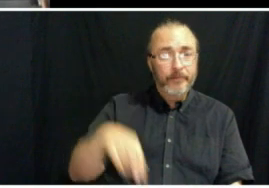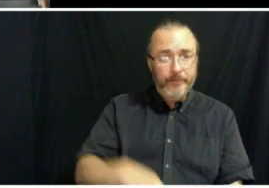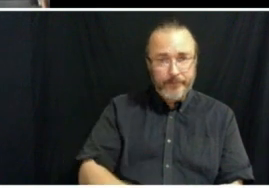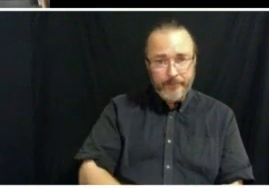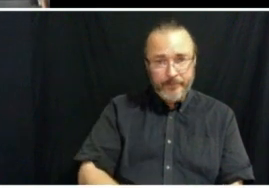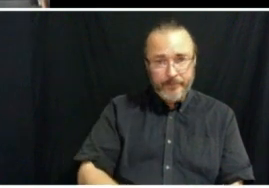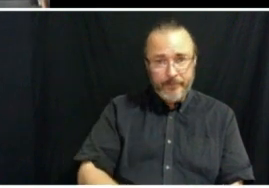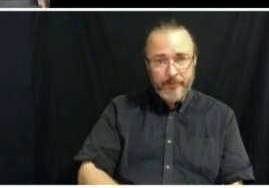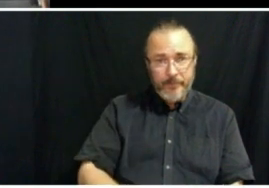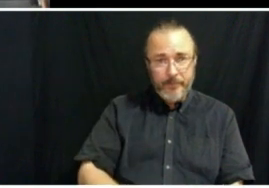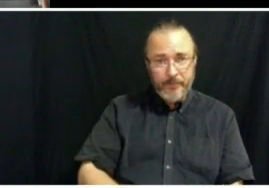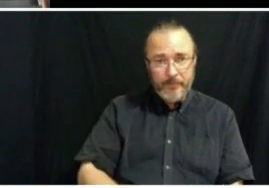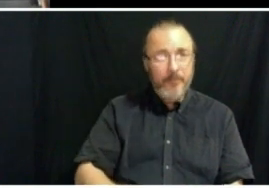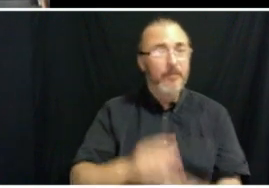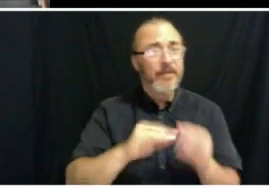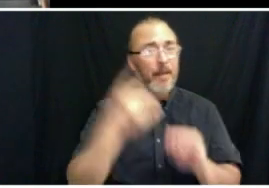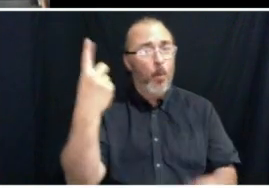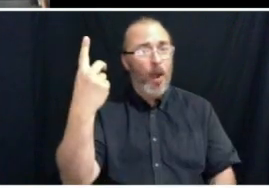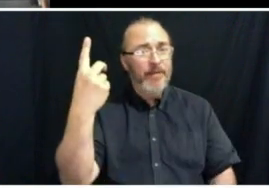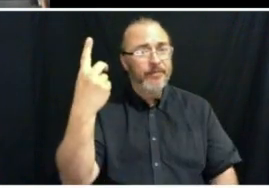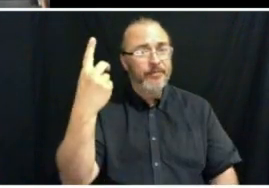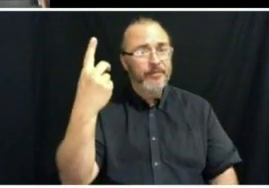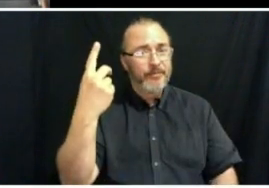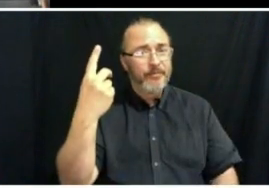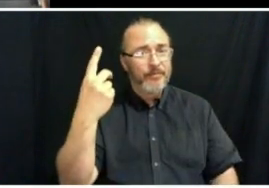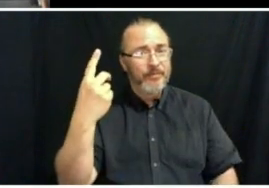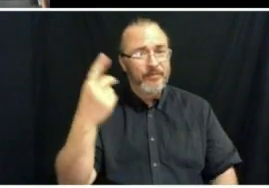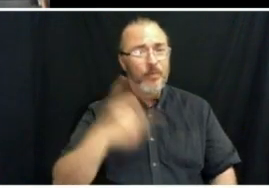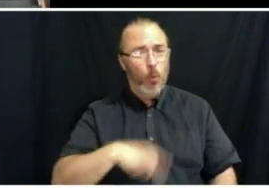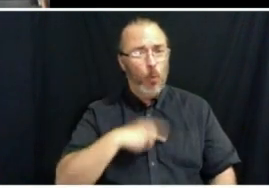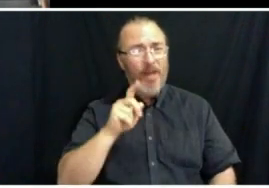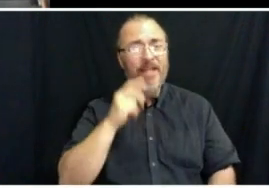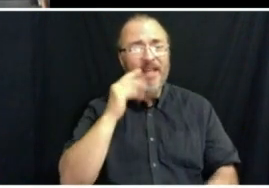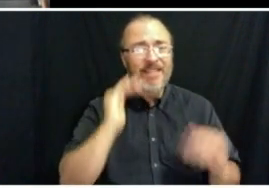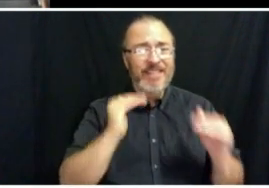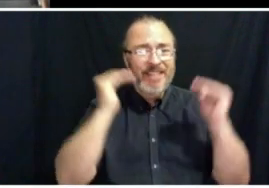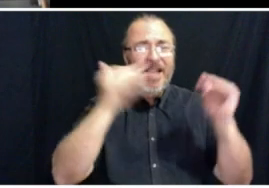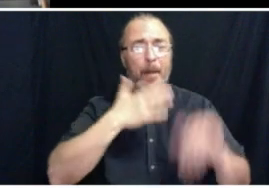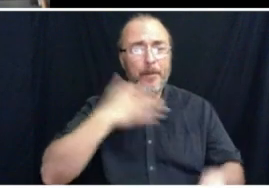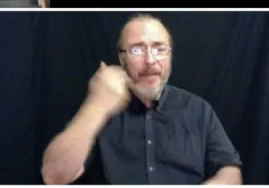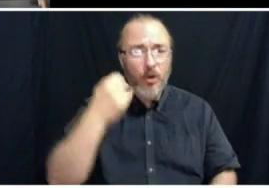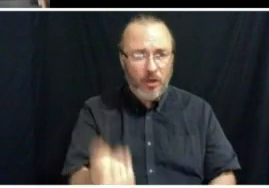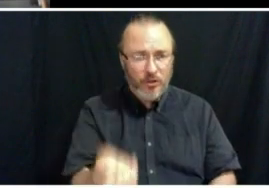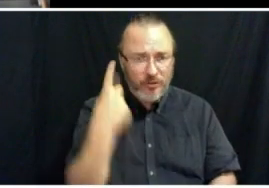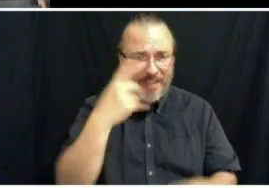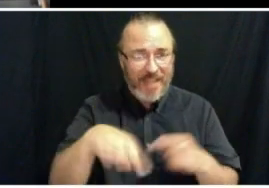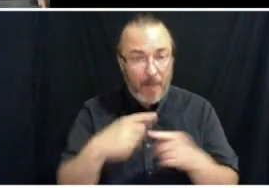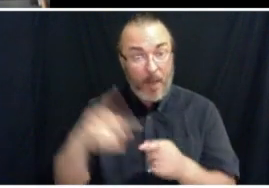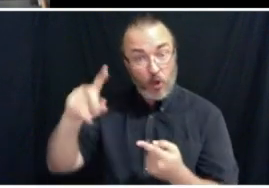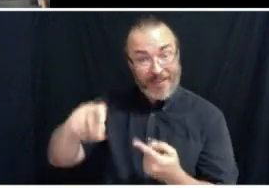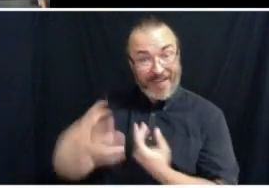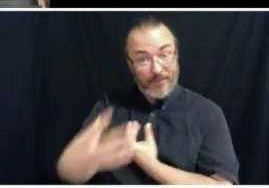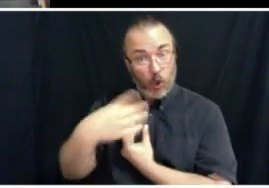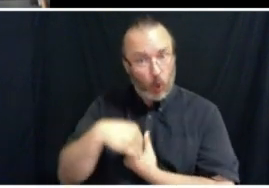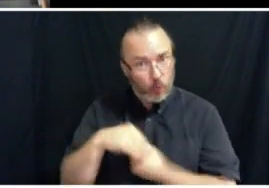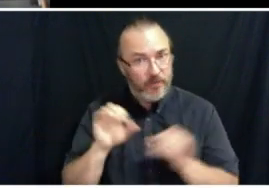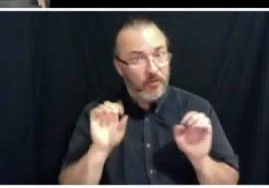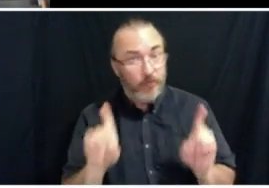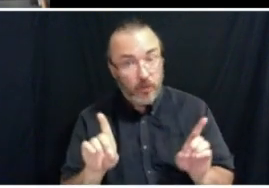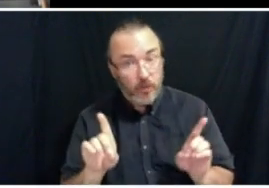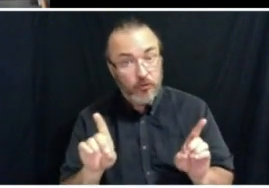I go for number 1, and that is that we need a better understanding of the need for inclusive education, particularly